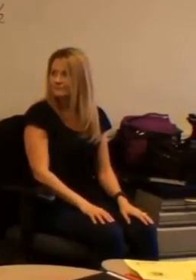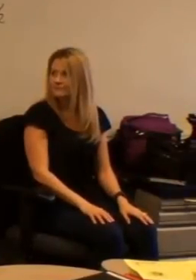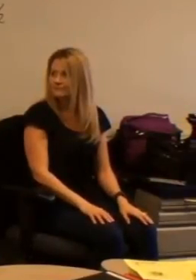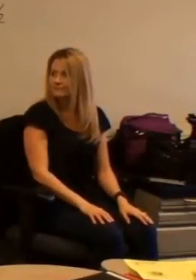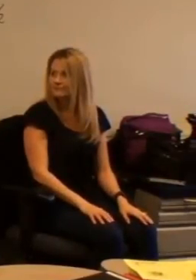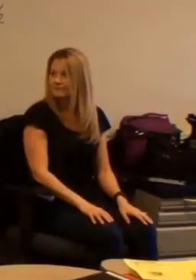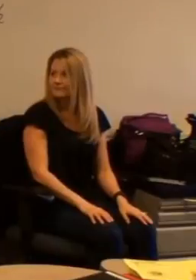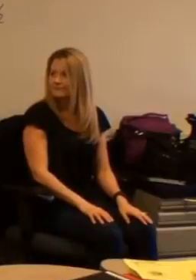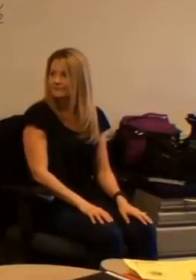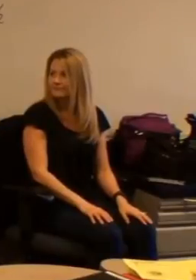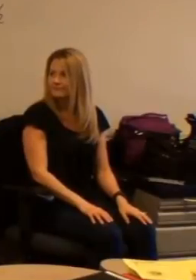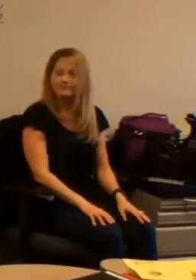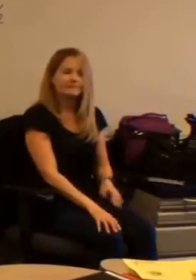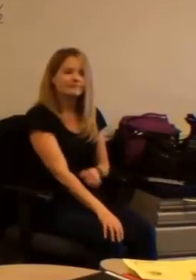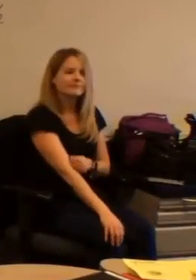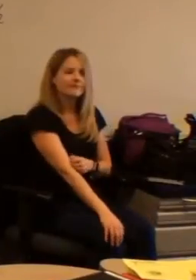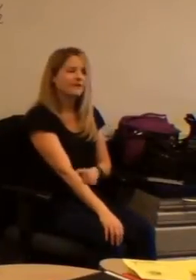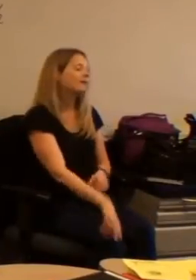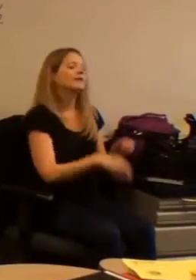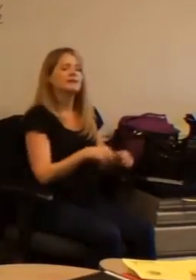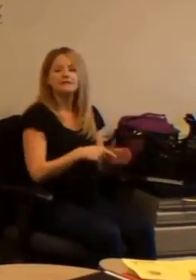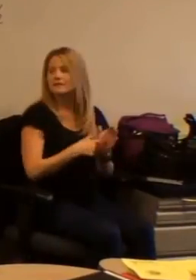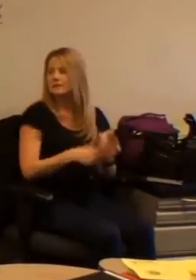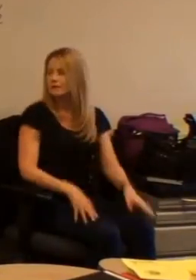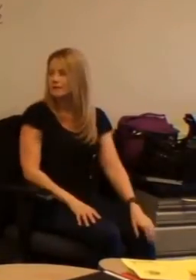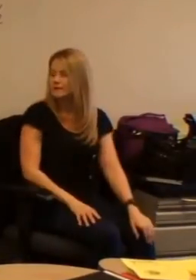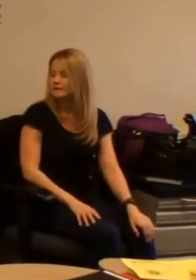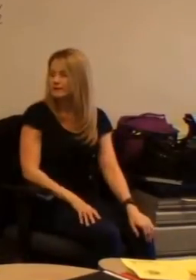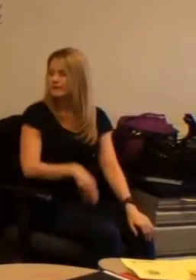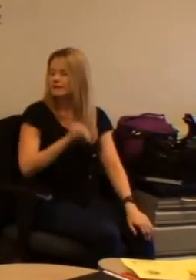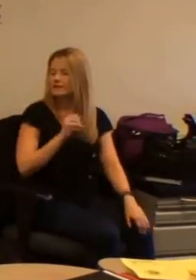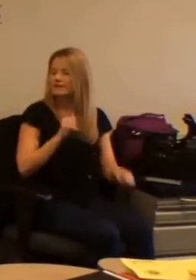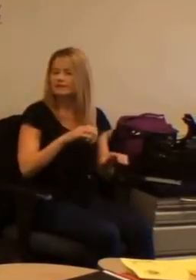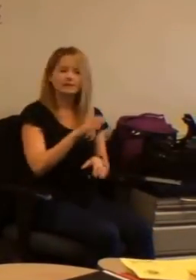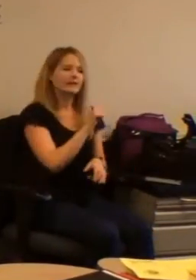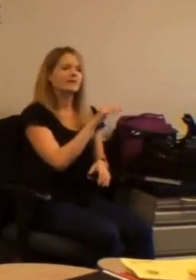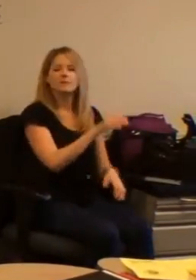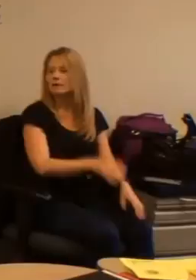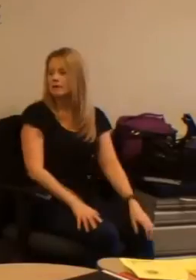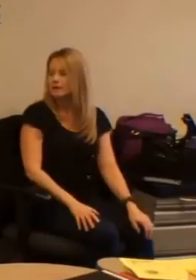And, you're demonstrating? Yeah, I can do the alphabet.